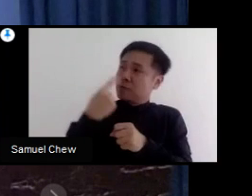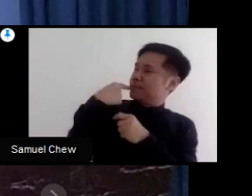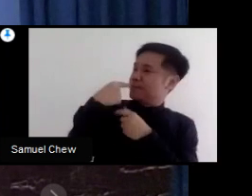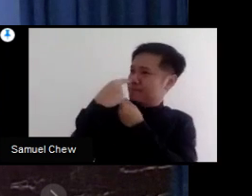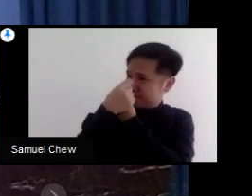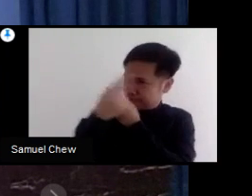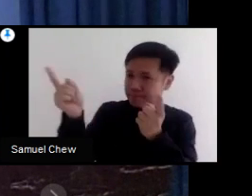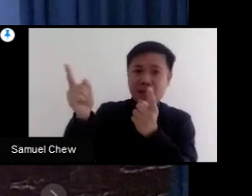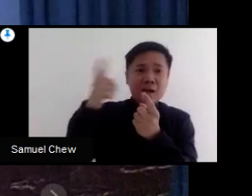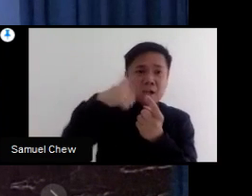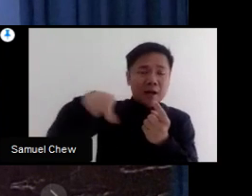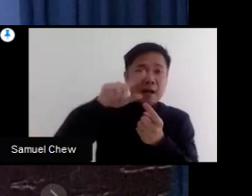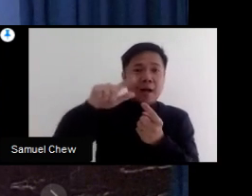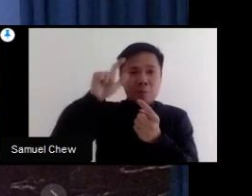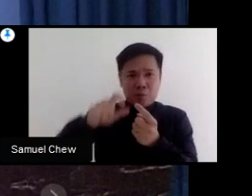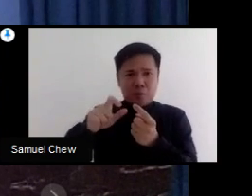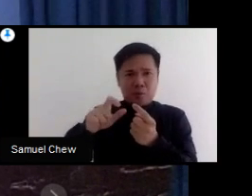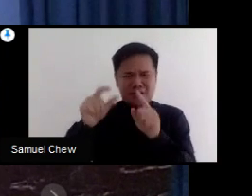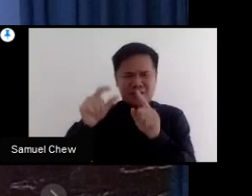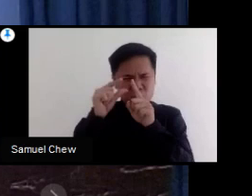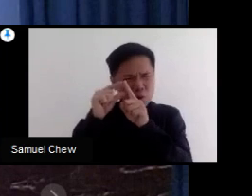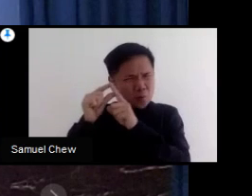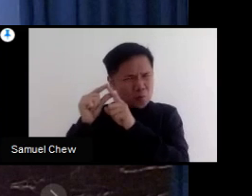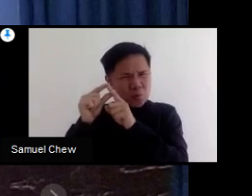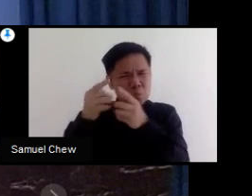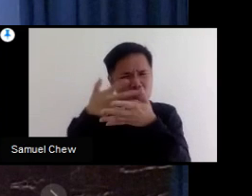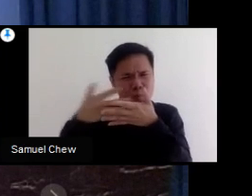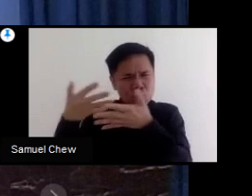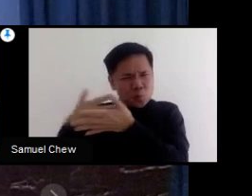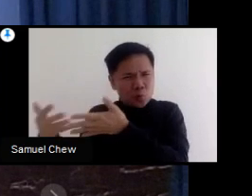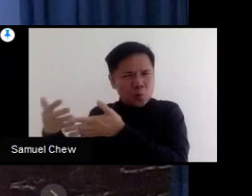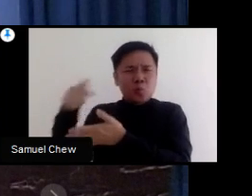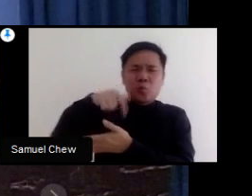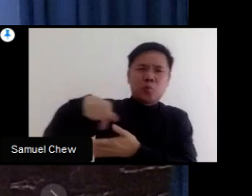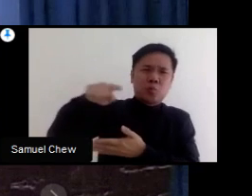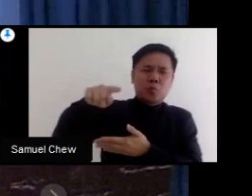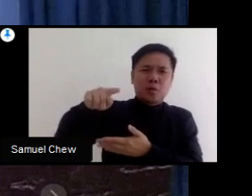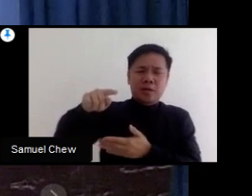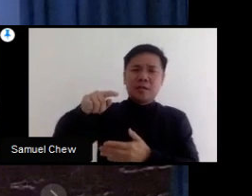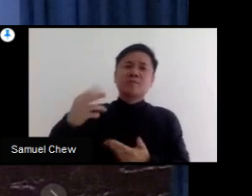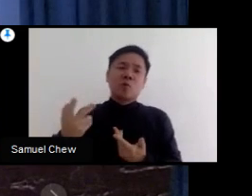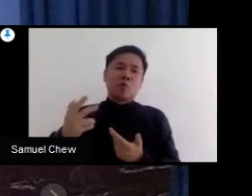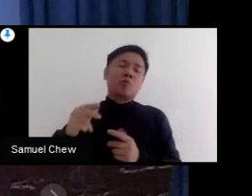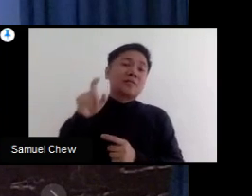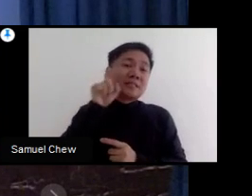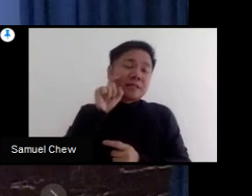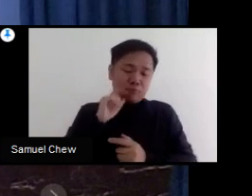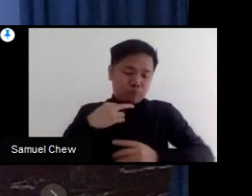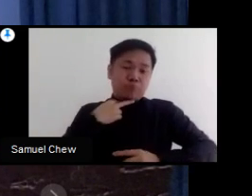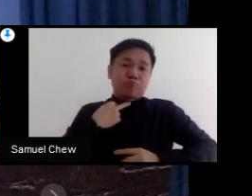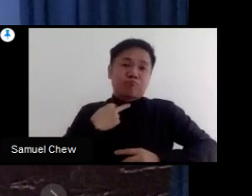international agreed language about the sexual and reproductive health services and reproductive rights